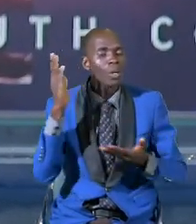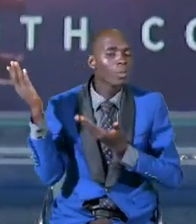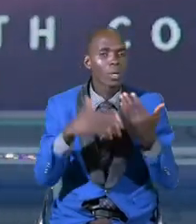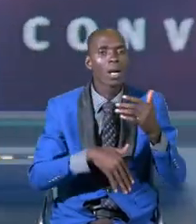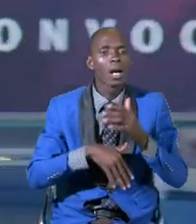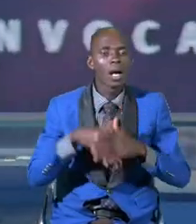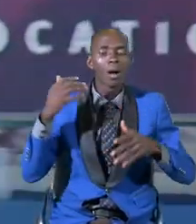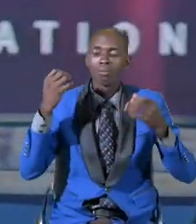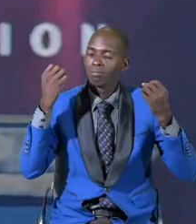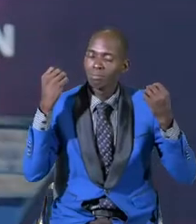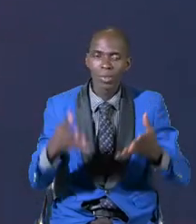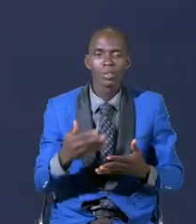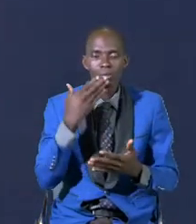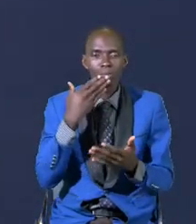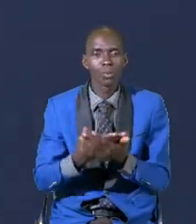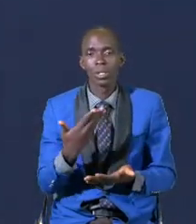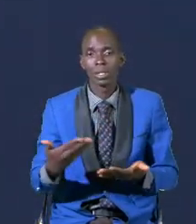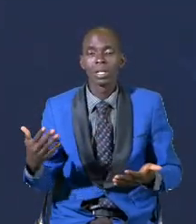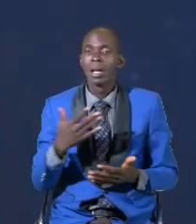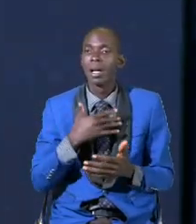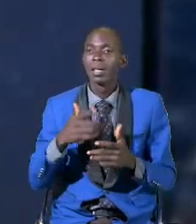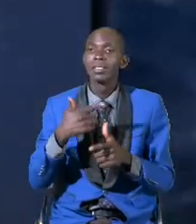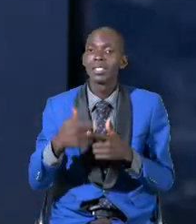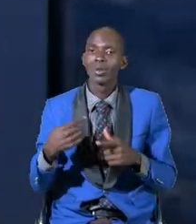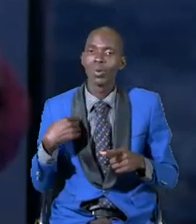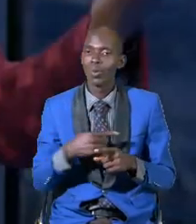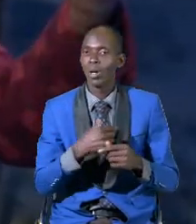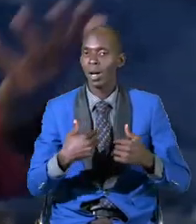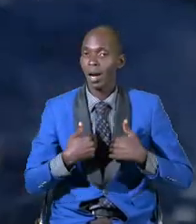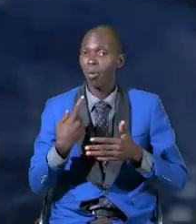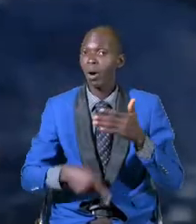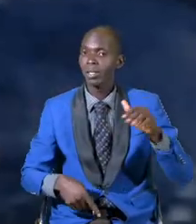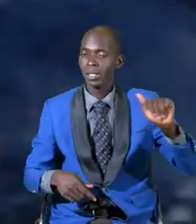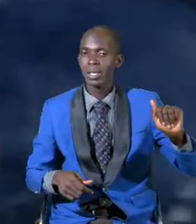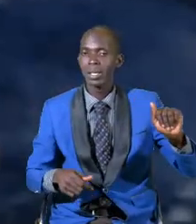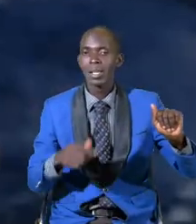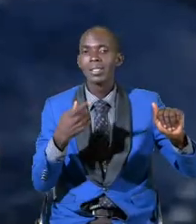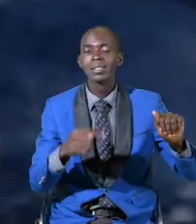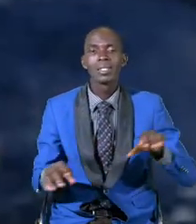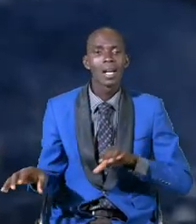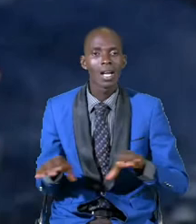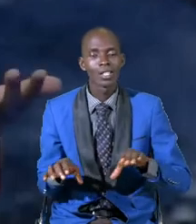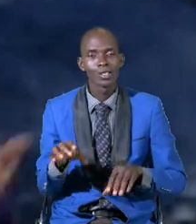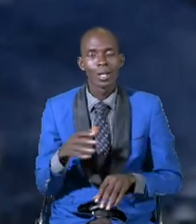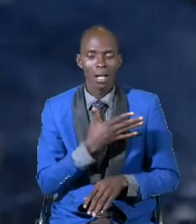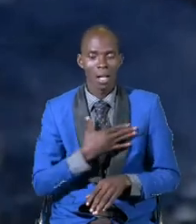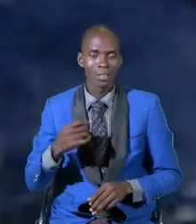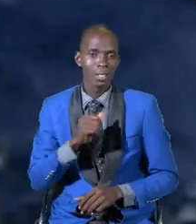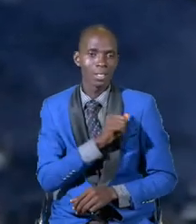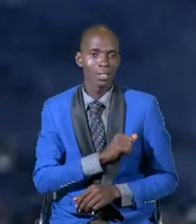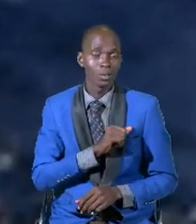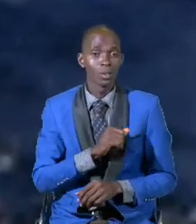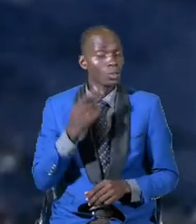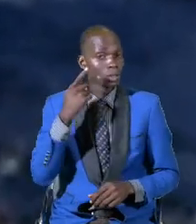plentifully. And then we have the action and the attitude. Moses first of all